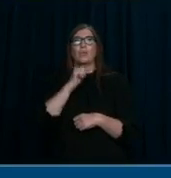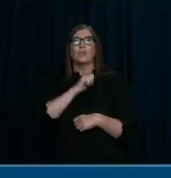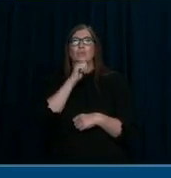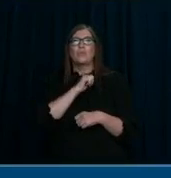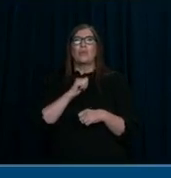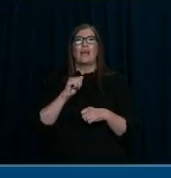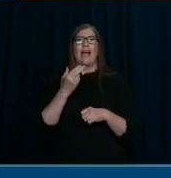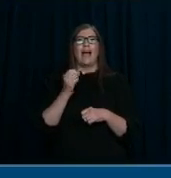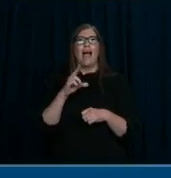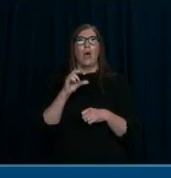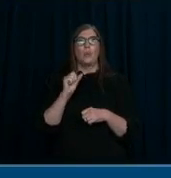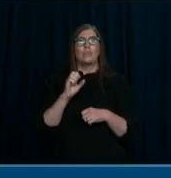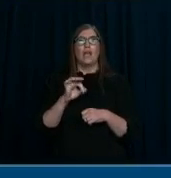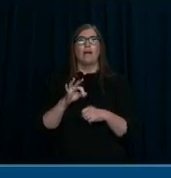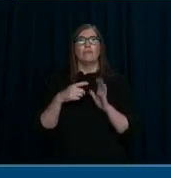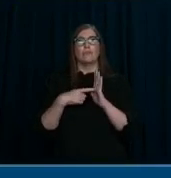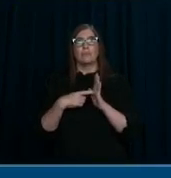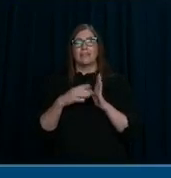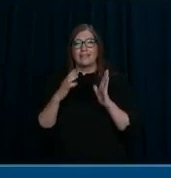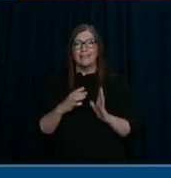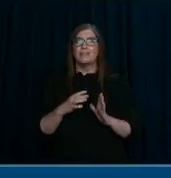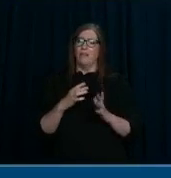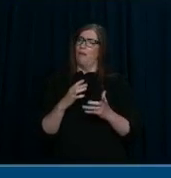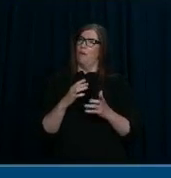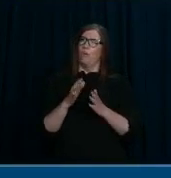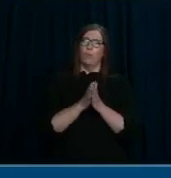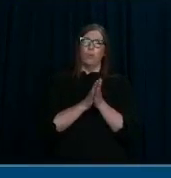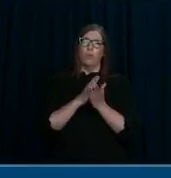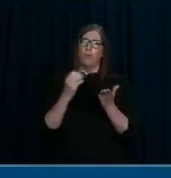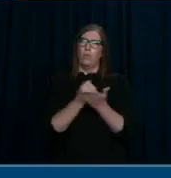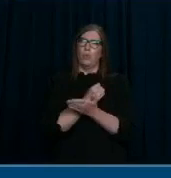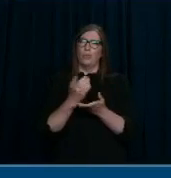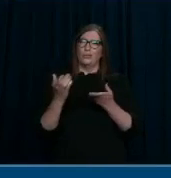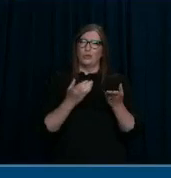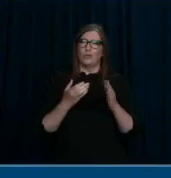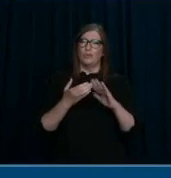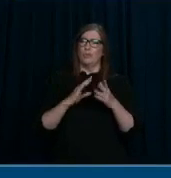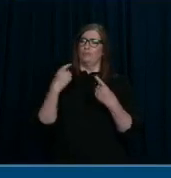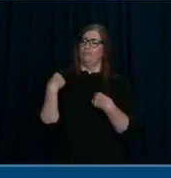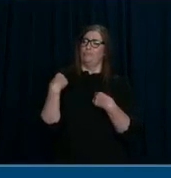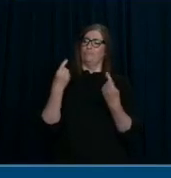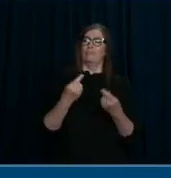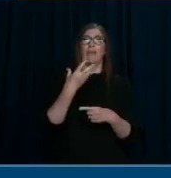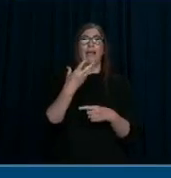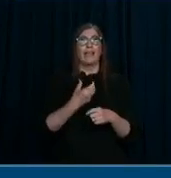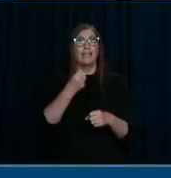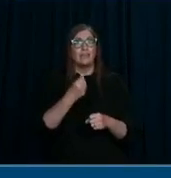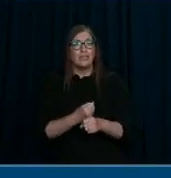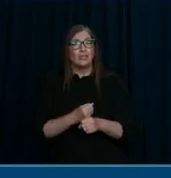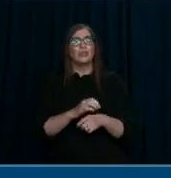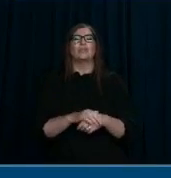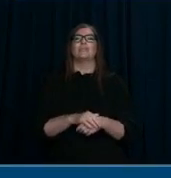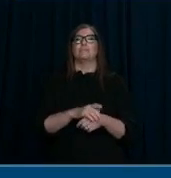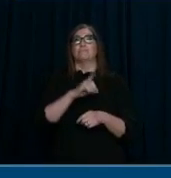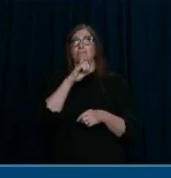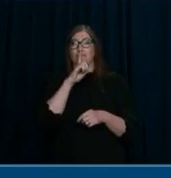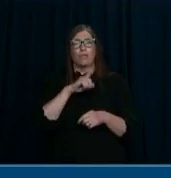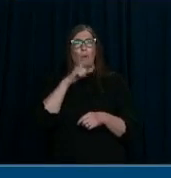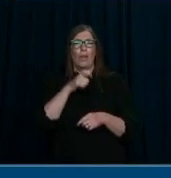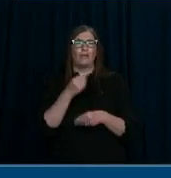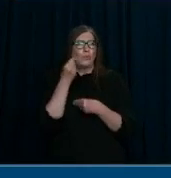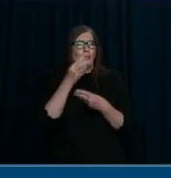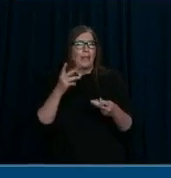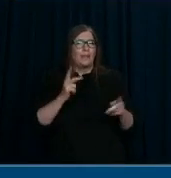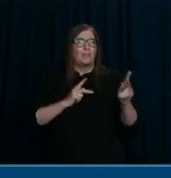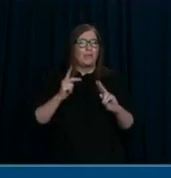Representatives, and I've had the chance to serve our community for over the last 5 years. I don't have to tell the people in this district